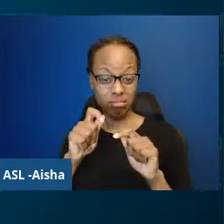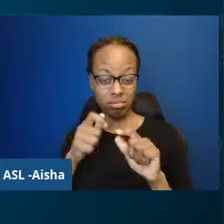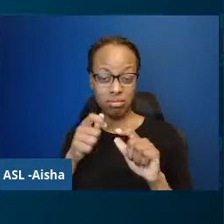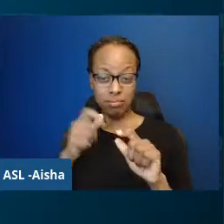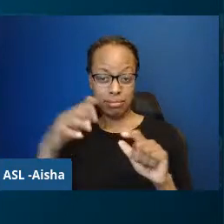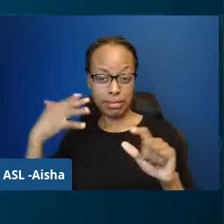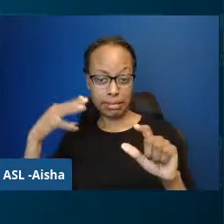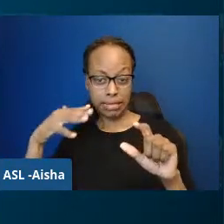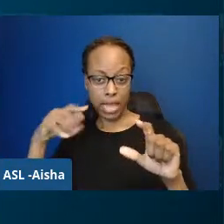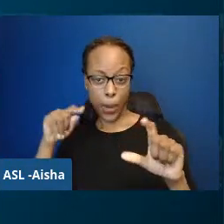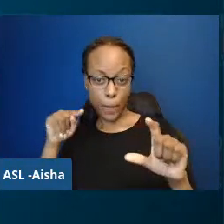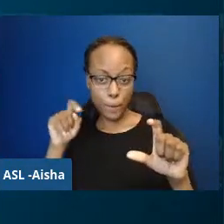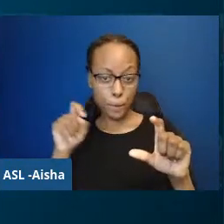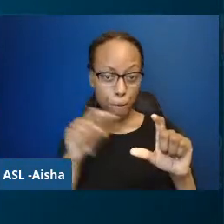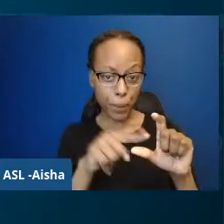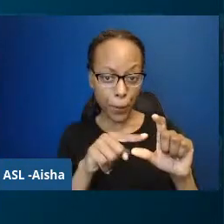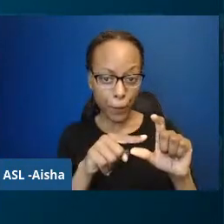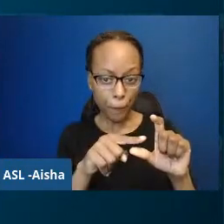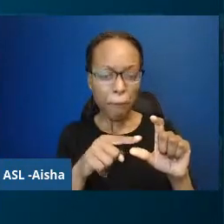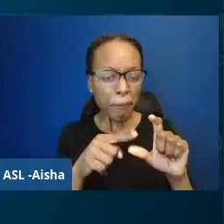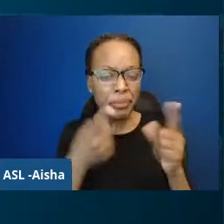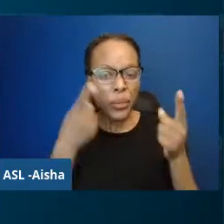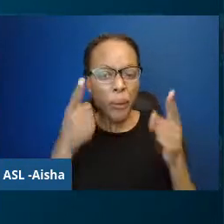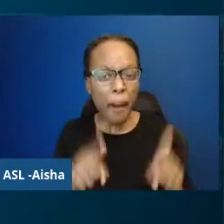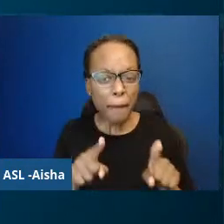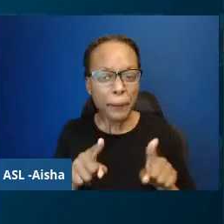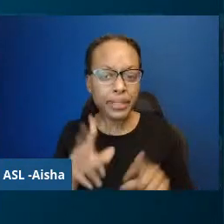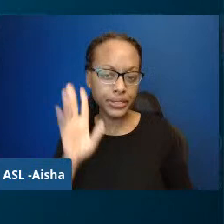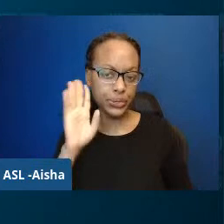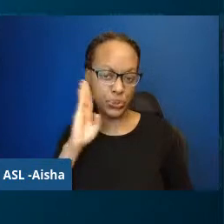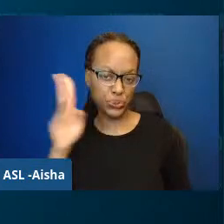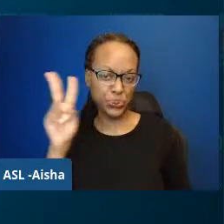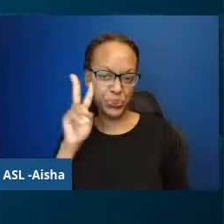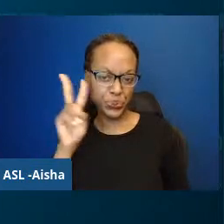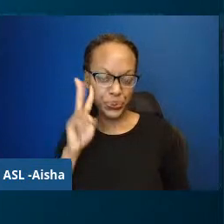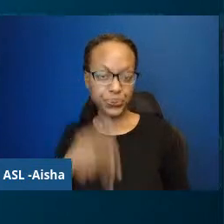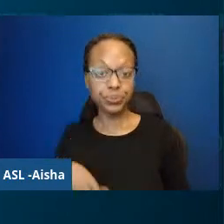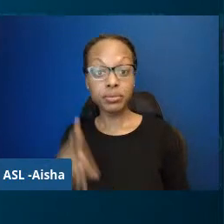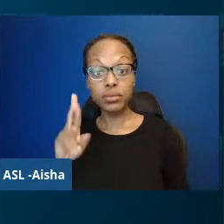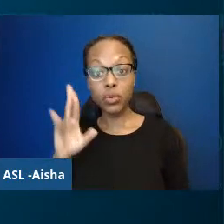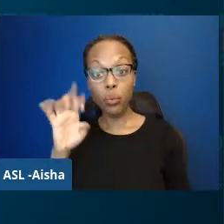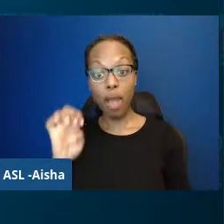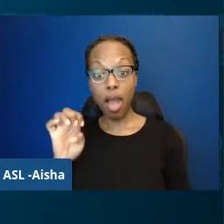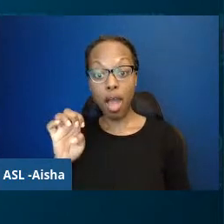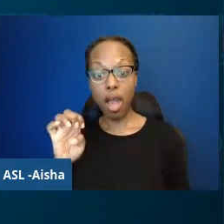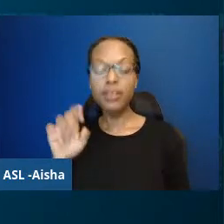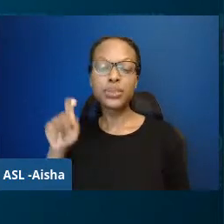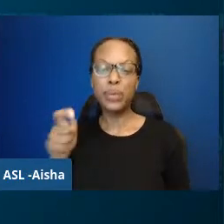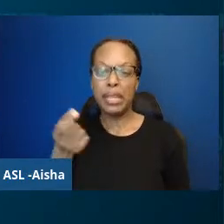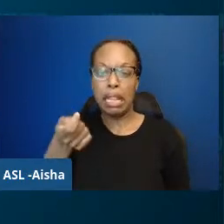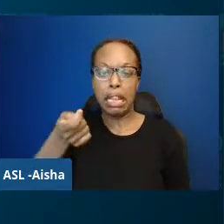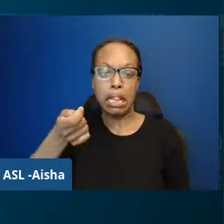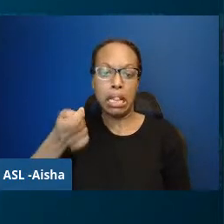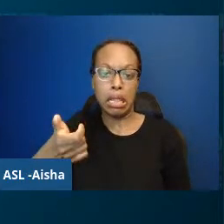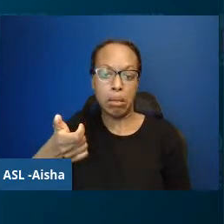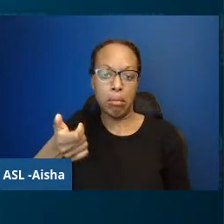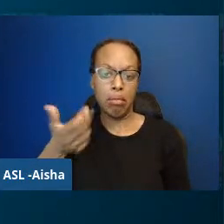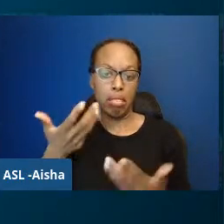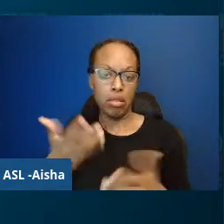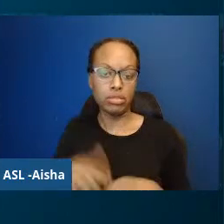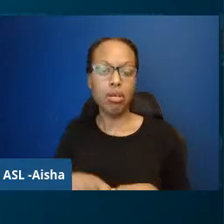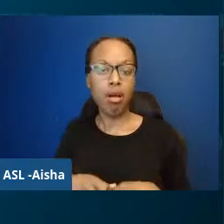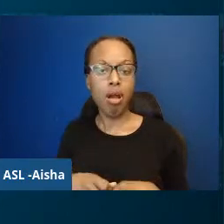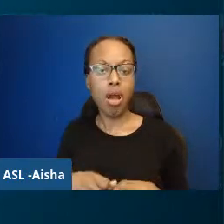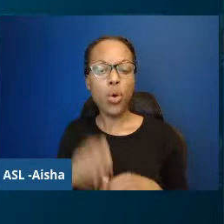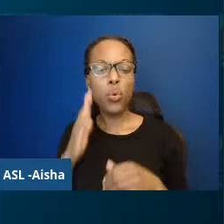going to take our rice, and we only need a little bit. So I have some measuring spoons down here, and I think